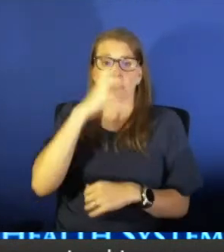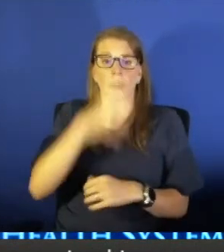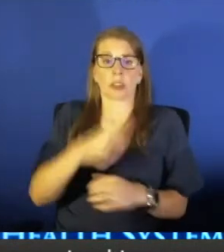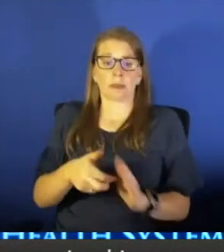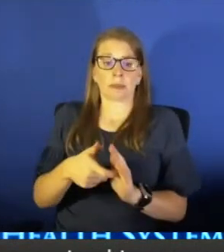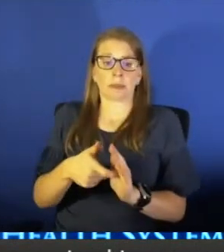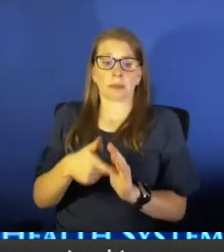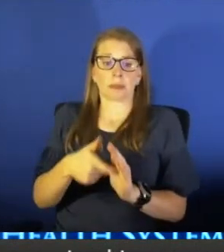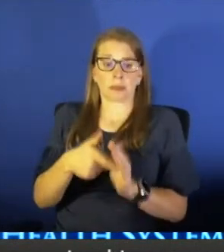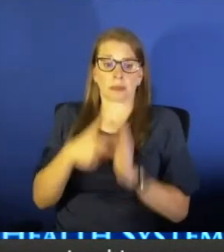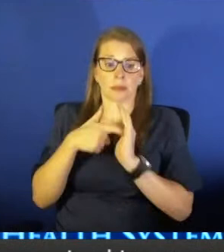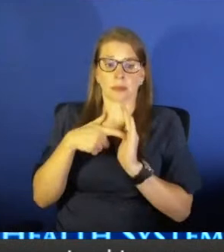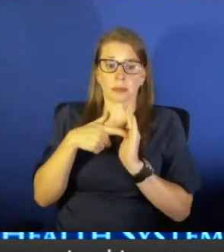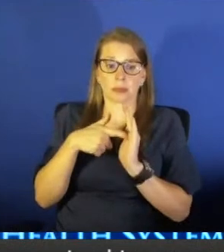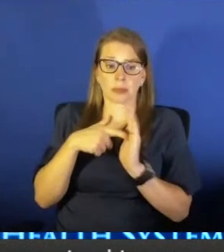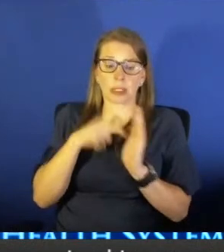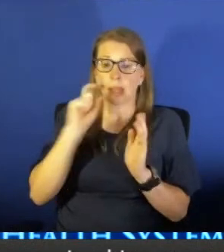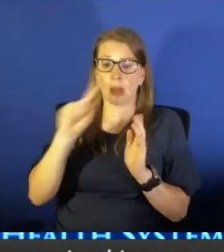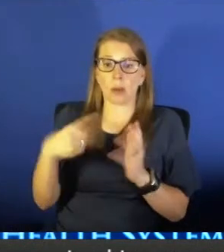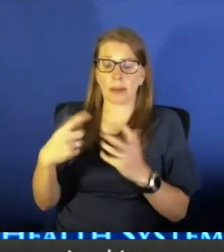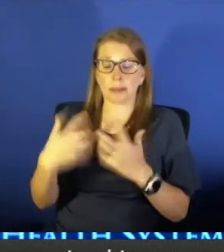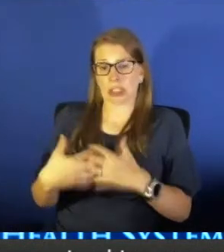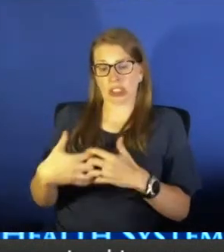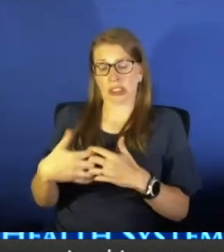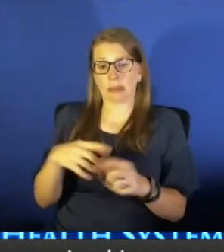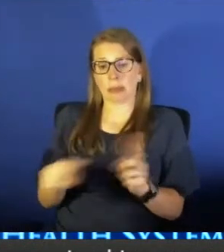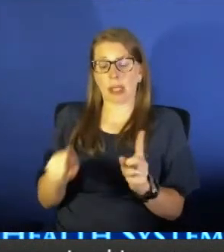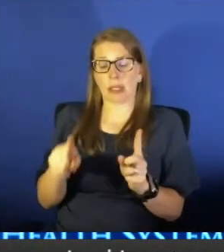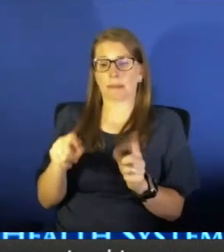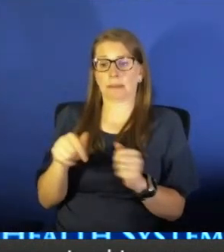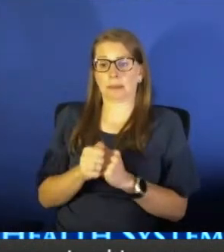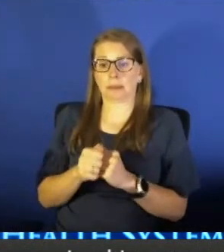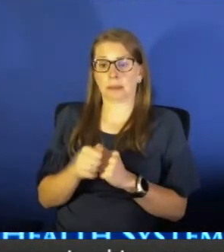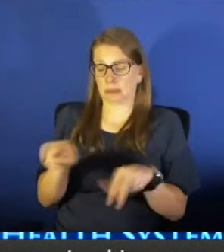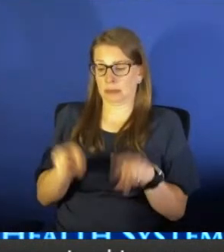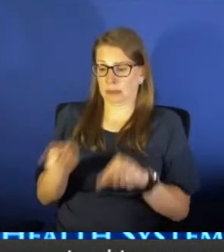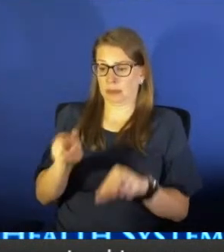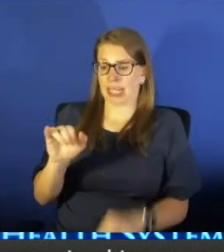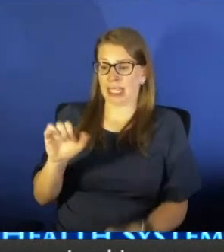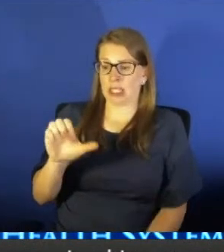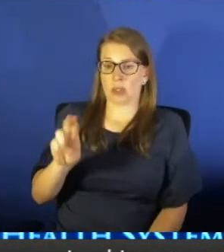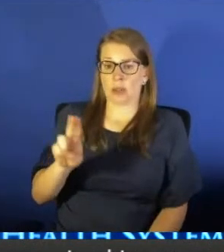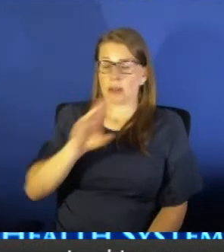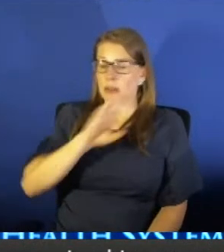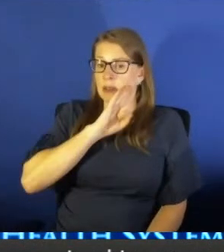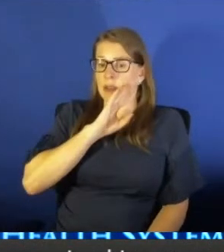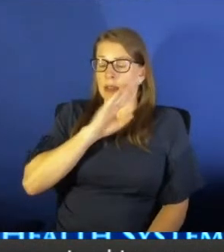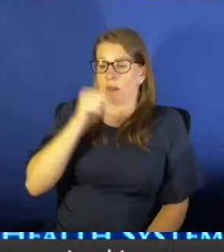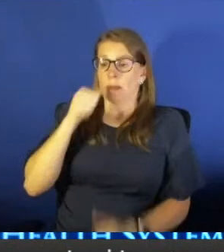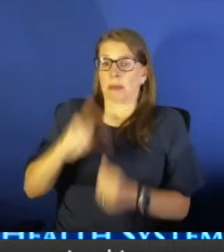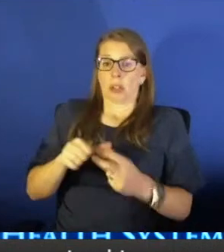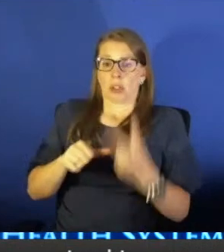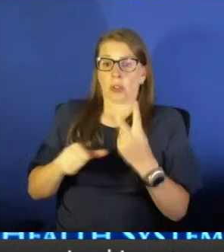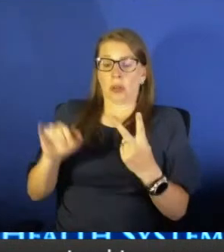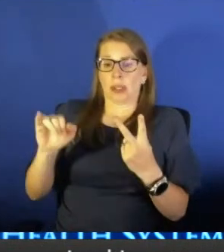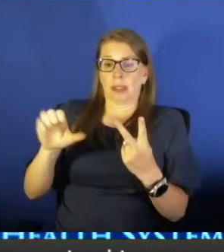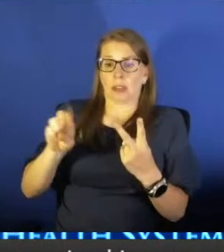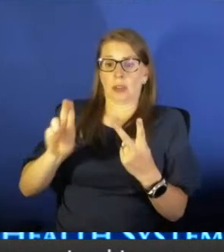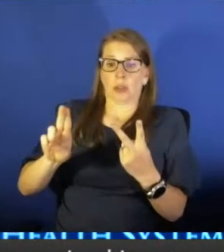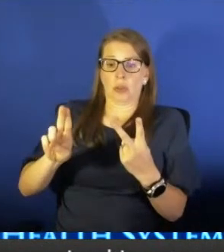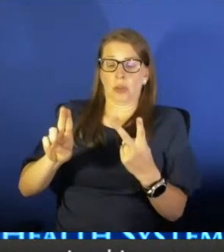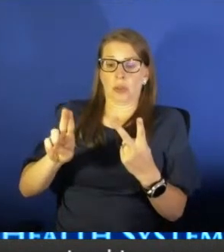the machines, but when you look in that ICU bed right there, remembering that there were 2 ICU nurses at bedside the whole